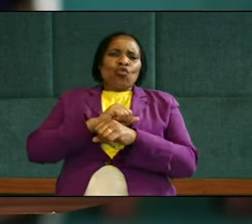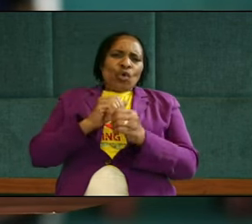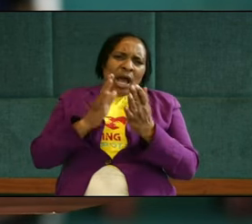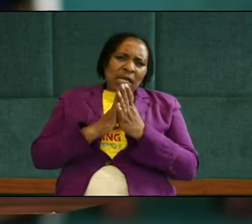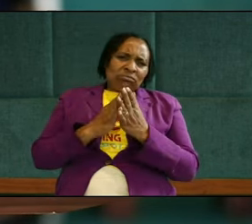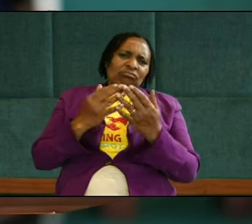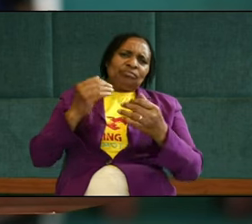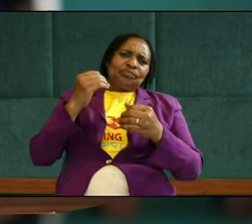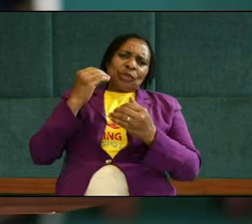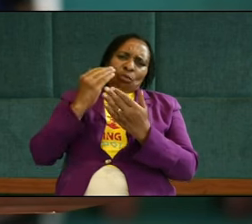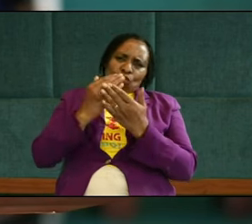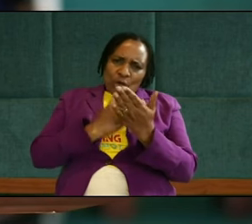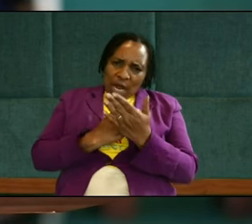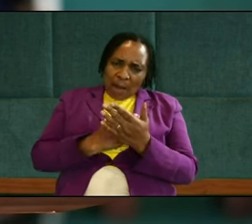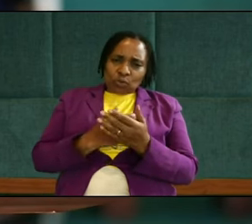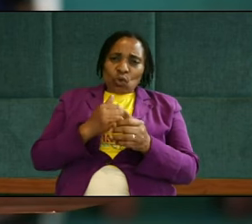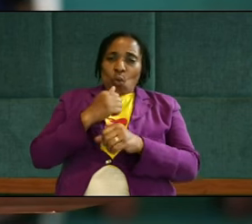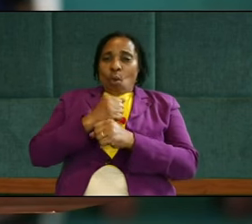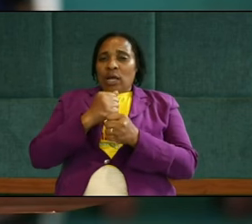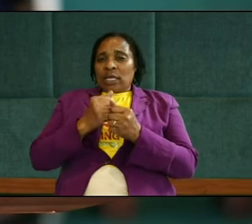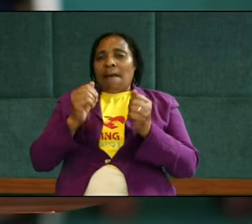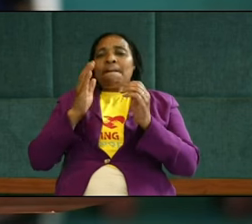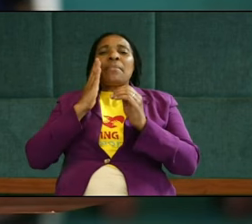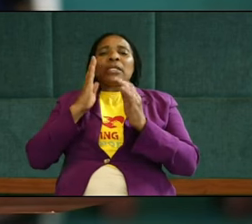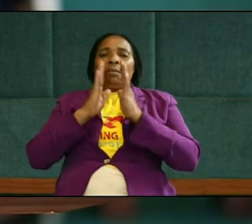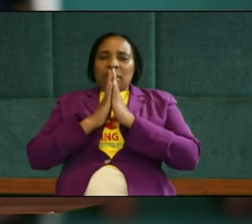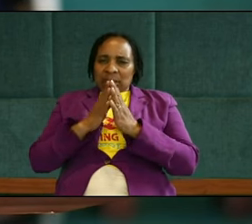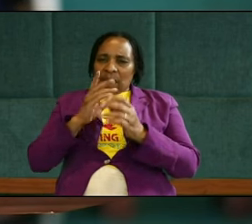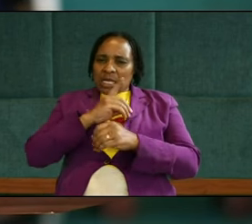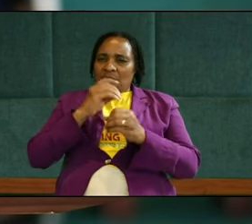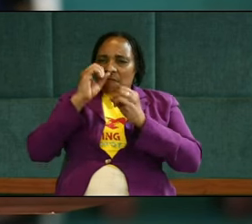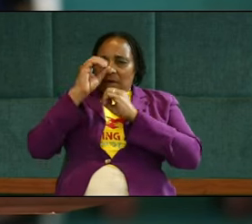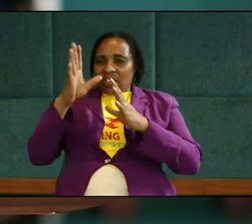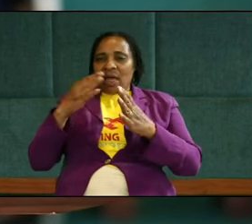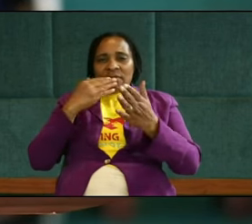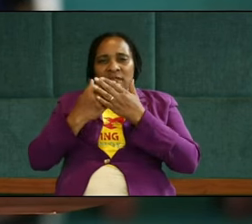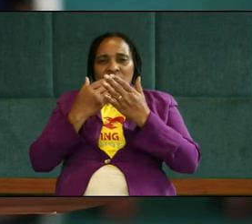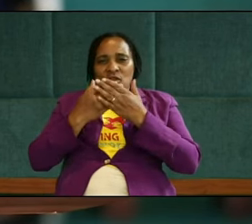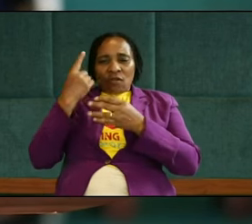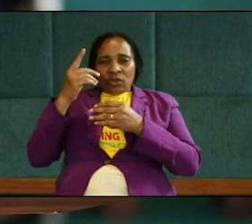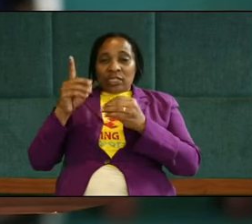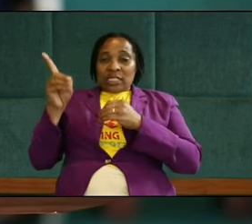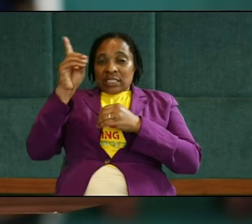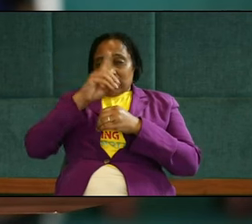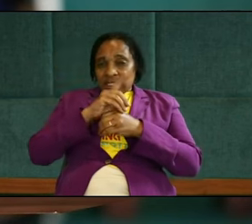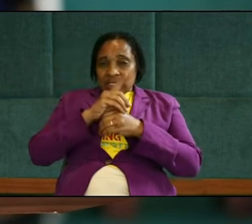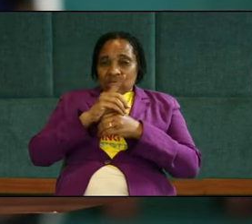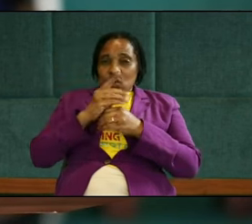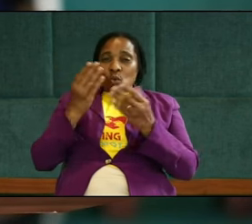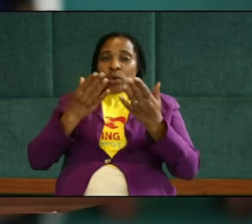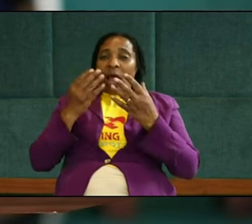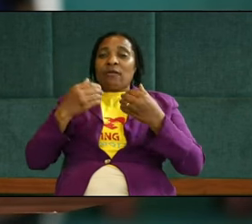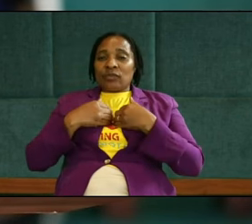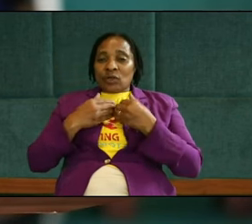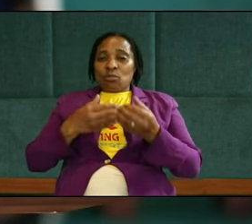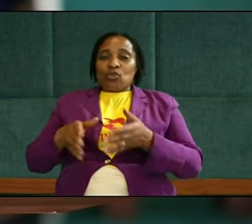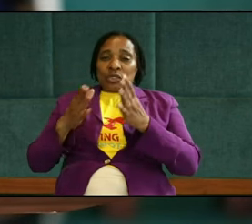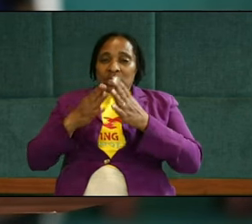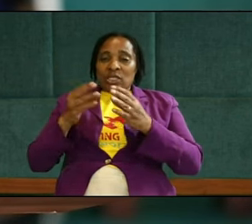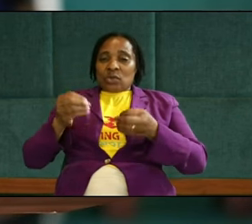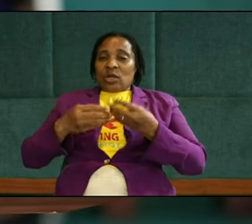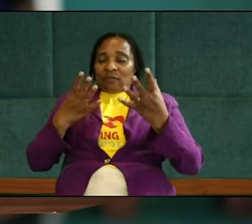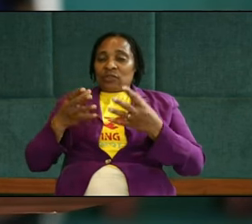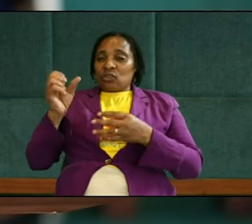School and school programs were work. Mother prayed, "Dear Father, we thank you for this day, for the opportunity you have given